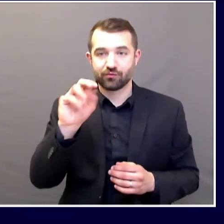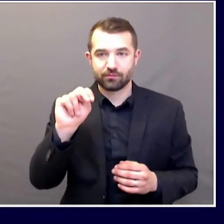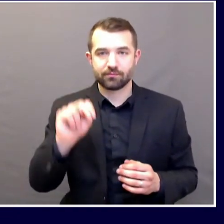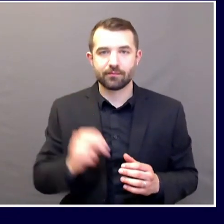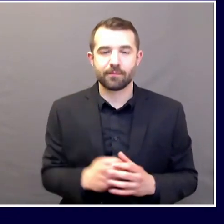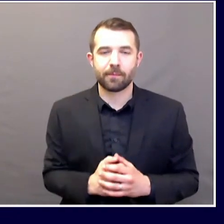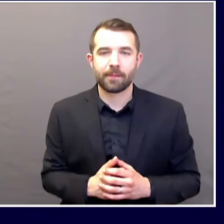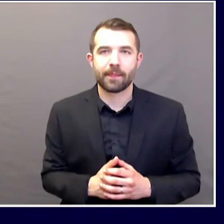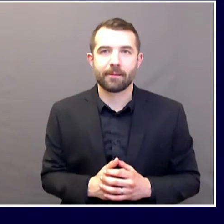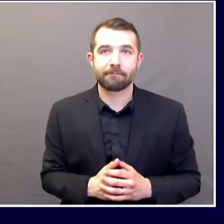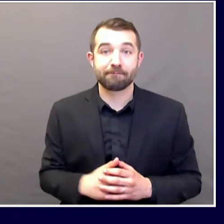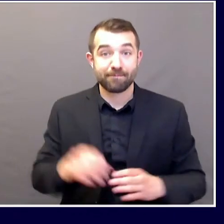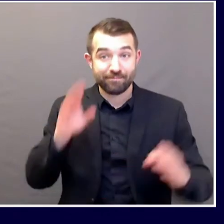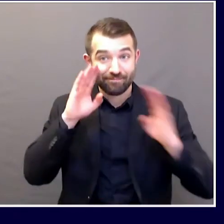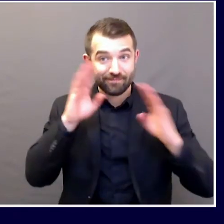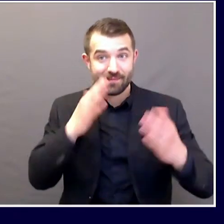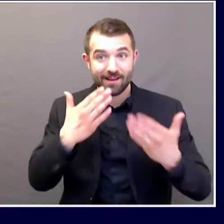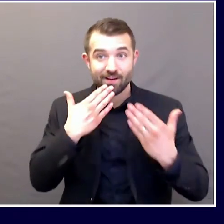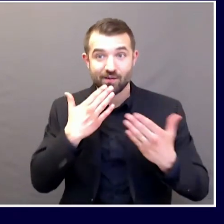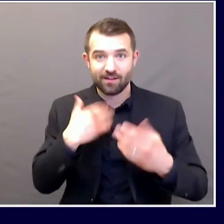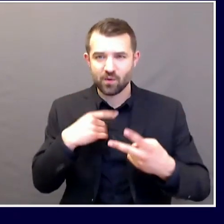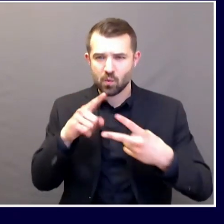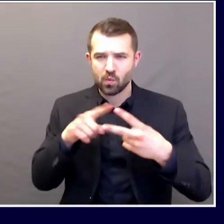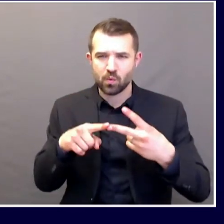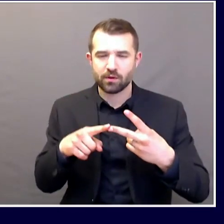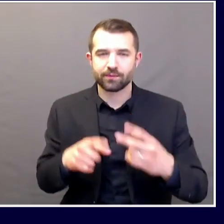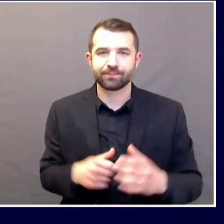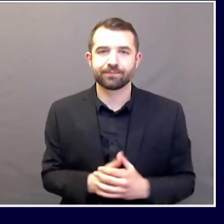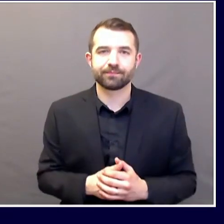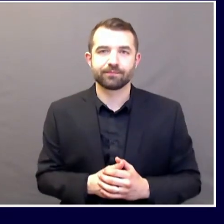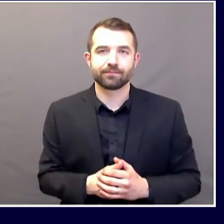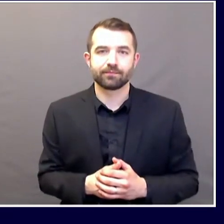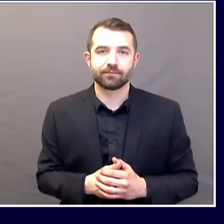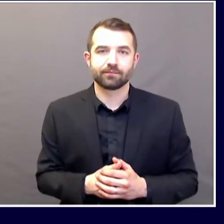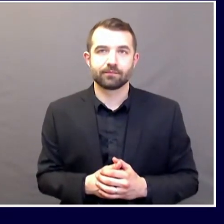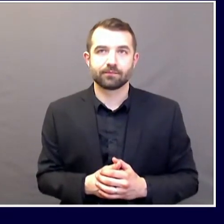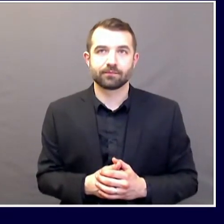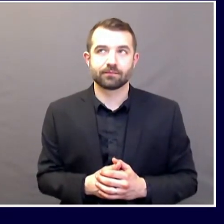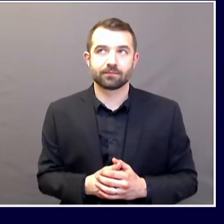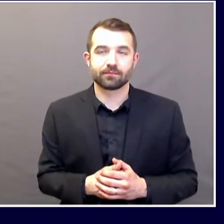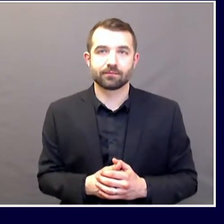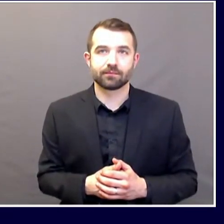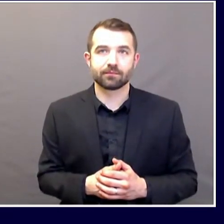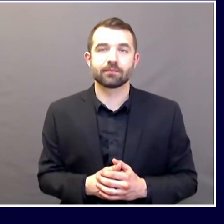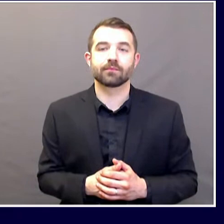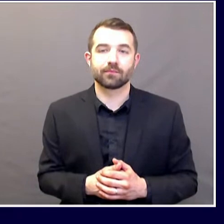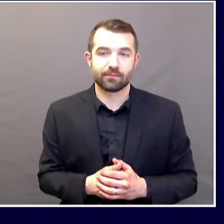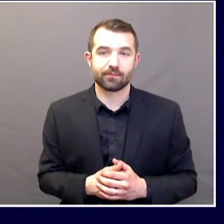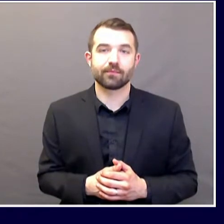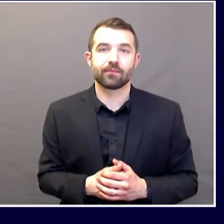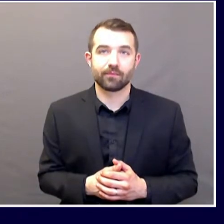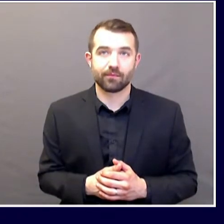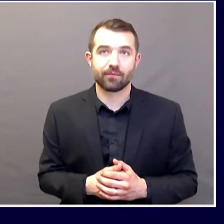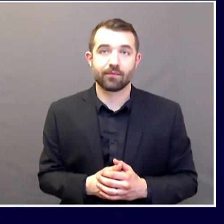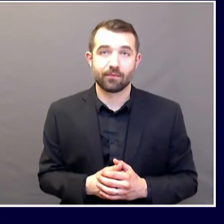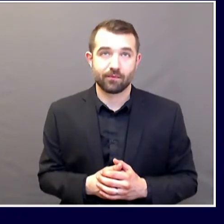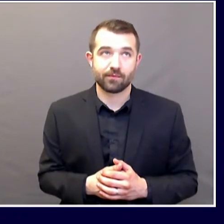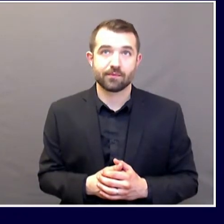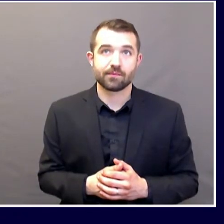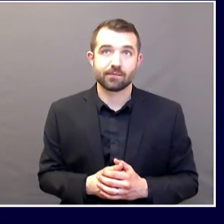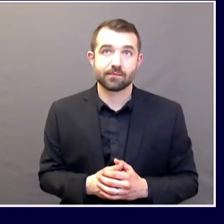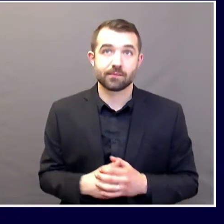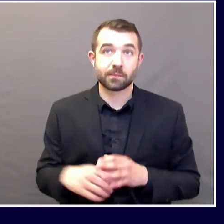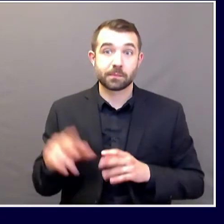my questions. Just two here. So to start, do we have any sense of where things stand with the percentage of educators who have gotten